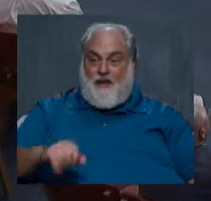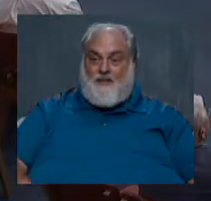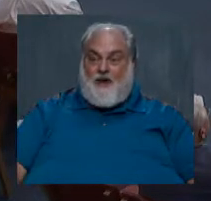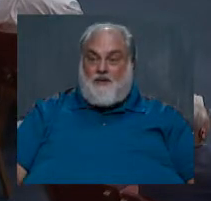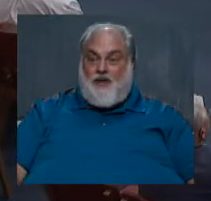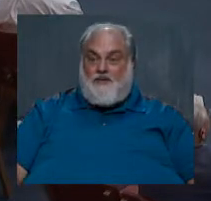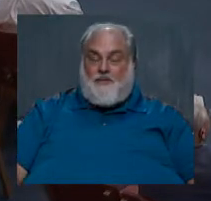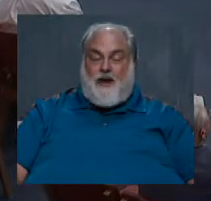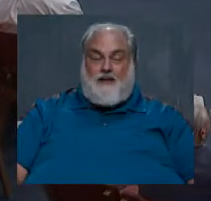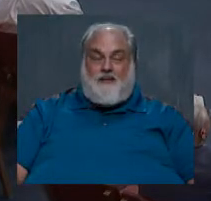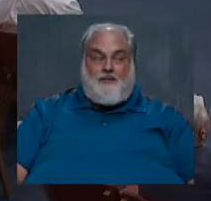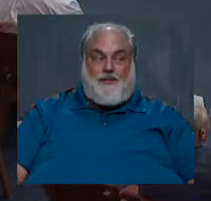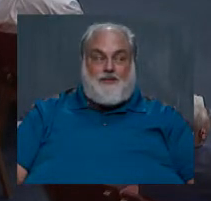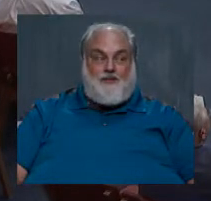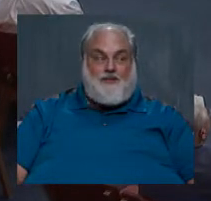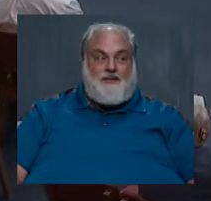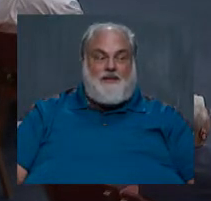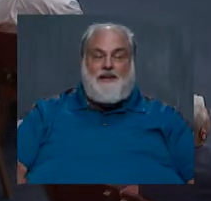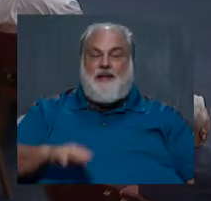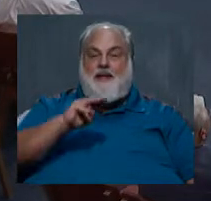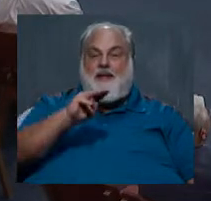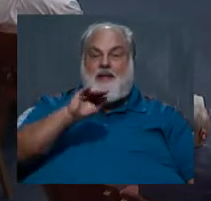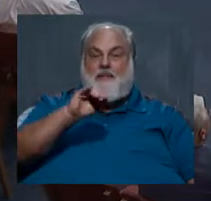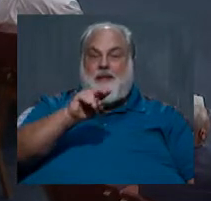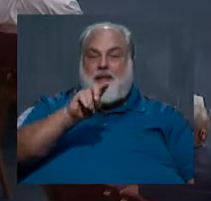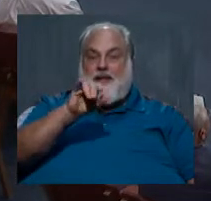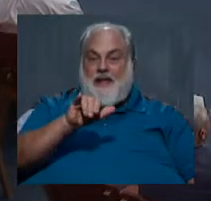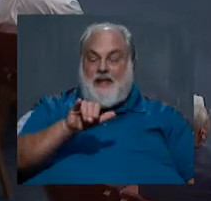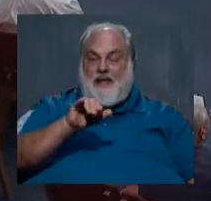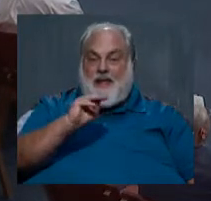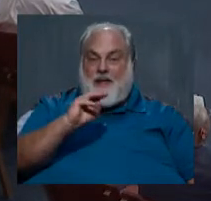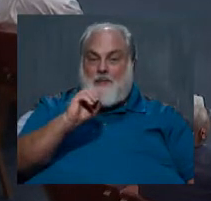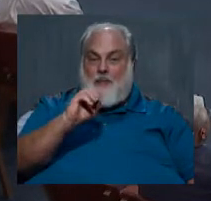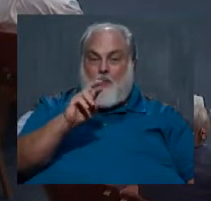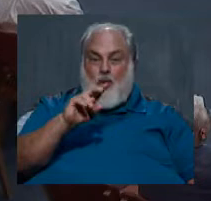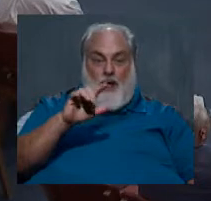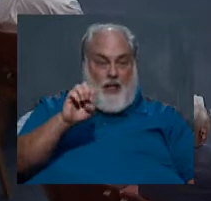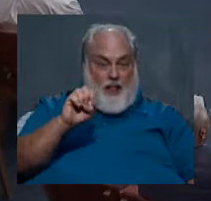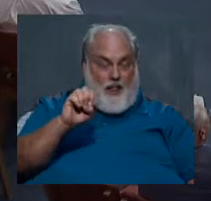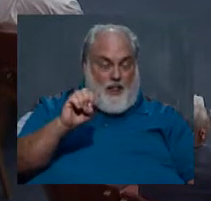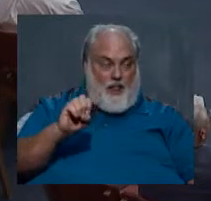They left the building. Mindy Morrell?